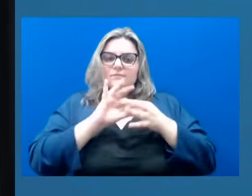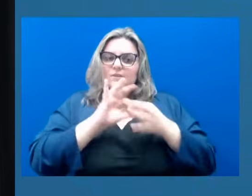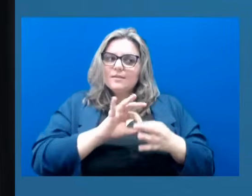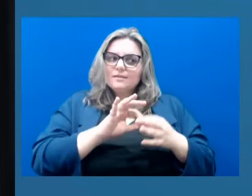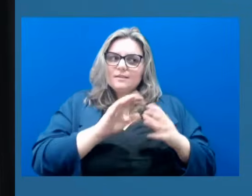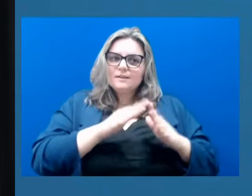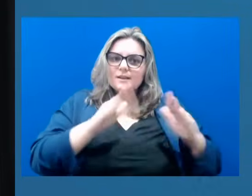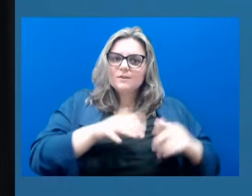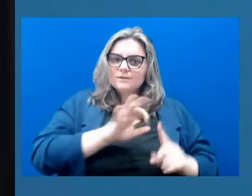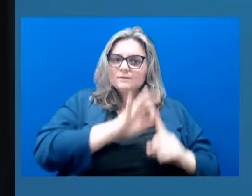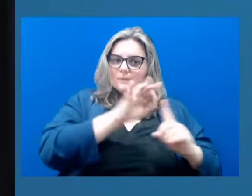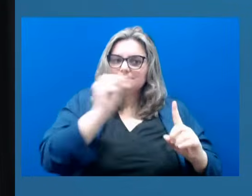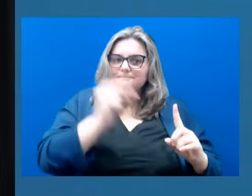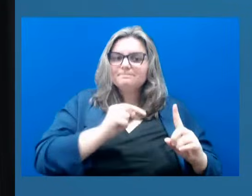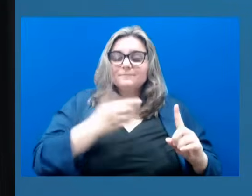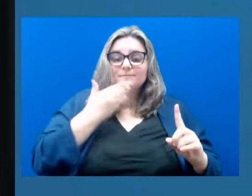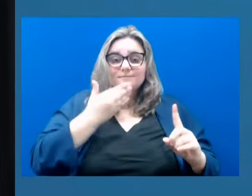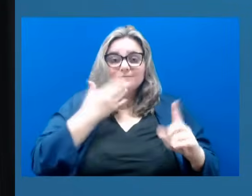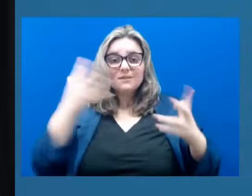governor.